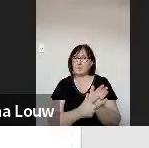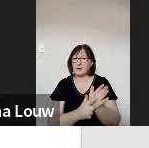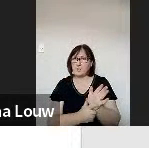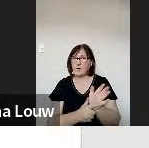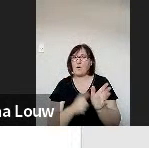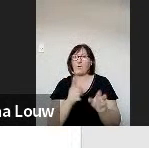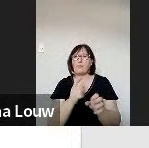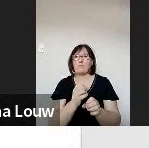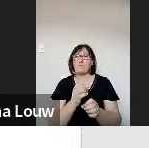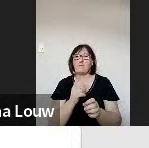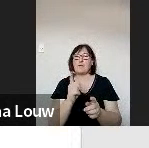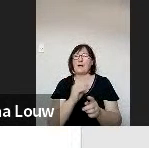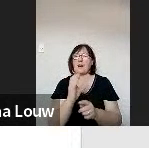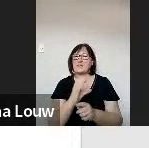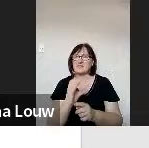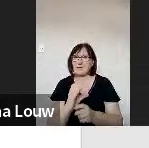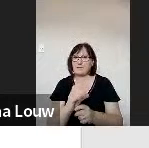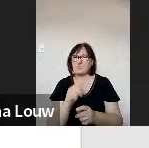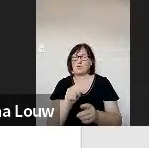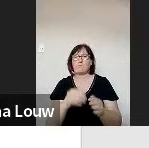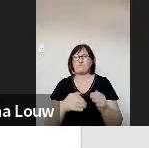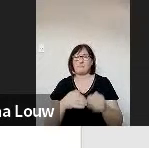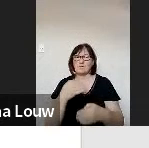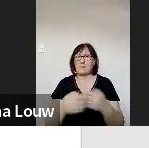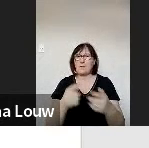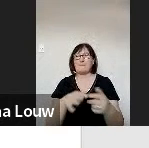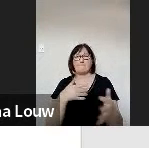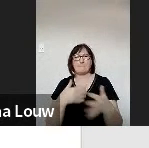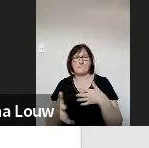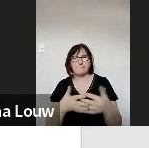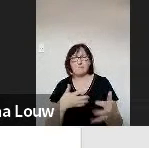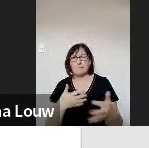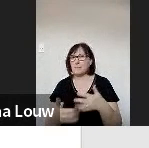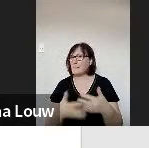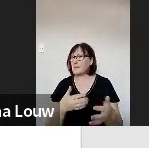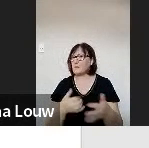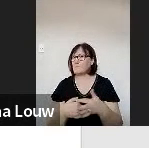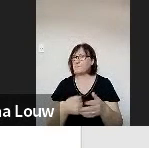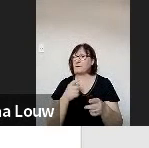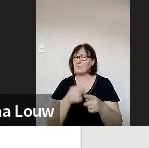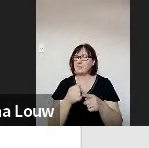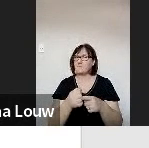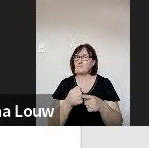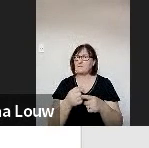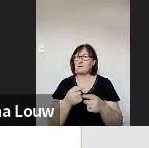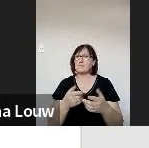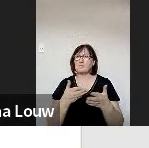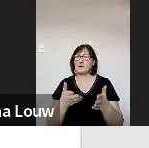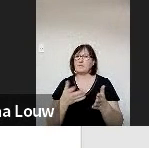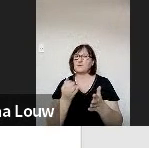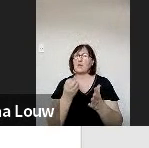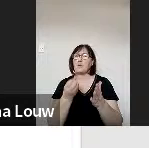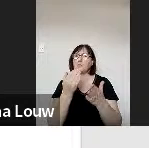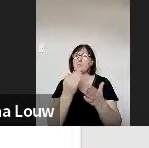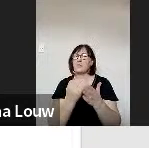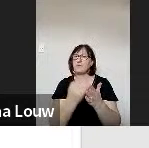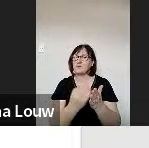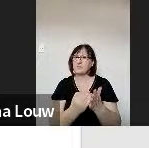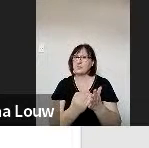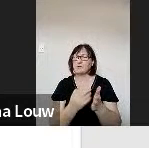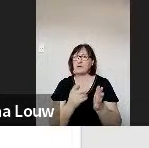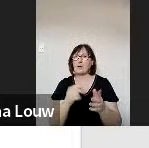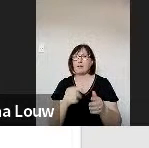customs procedures and practices in general is reflective of the provisions and procedures